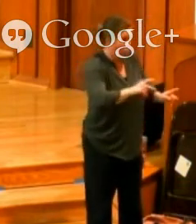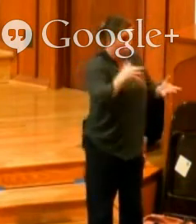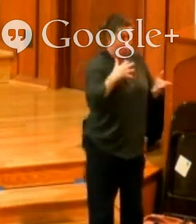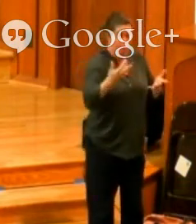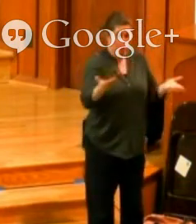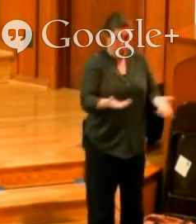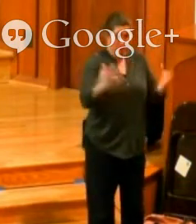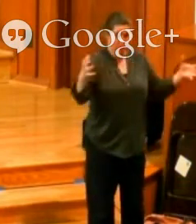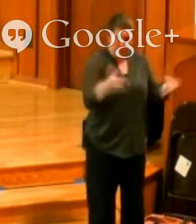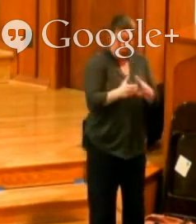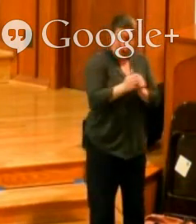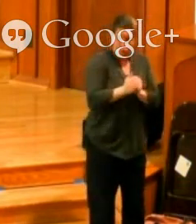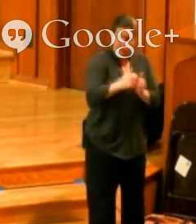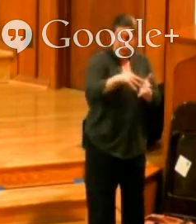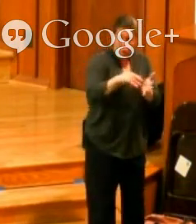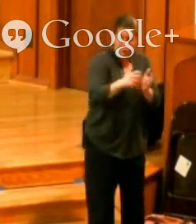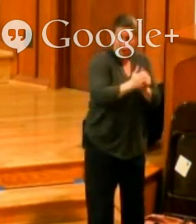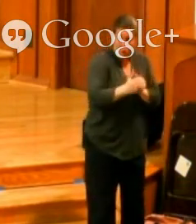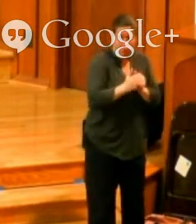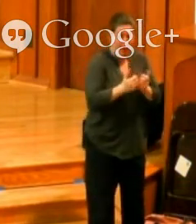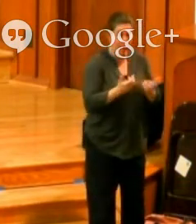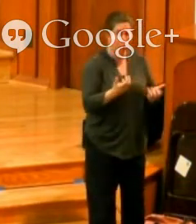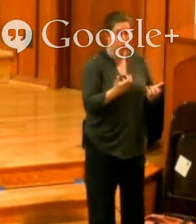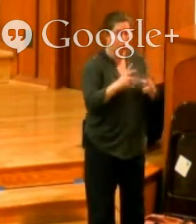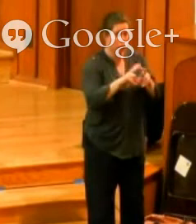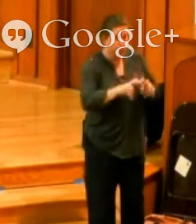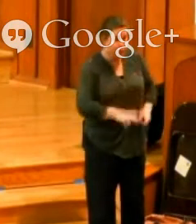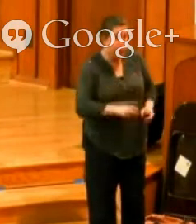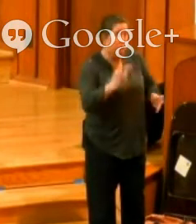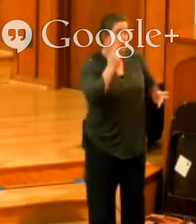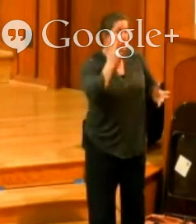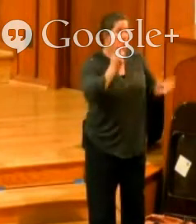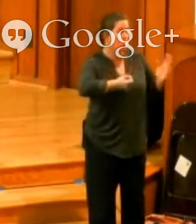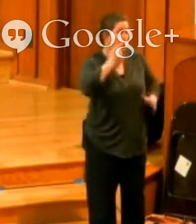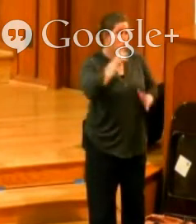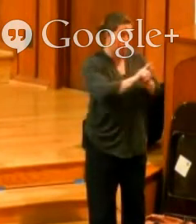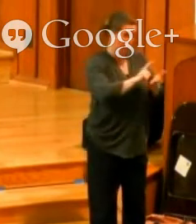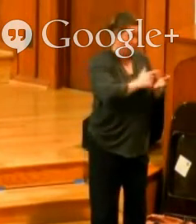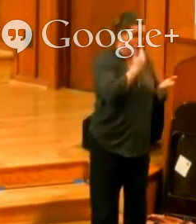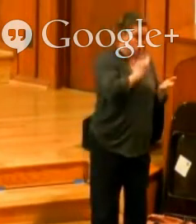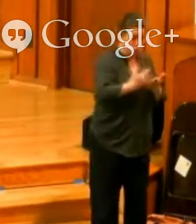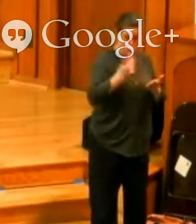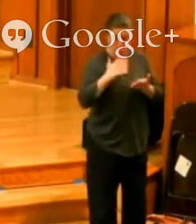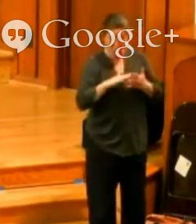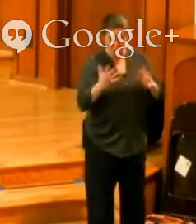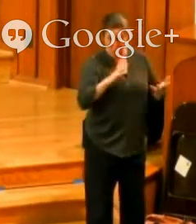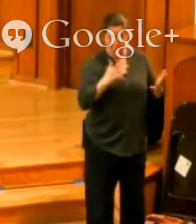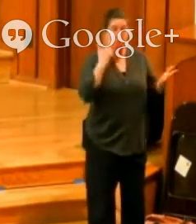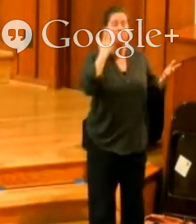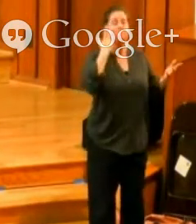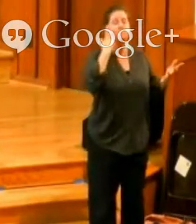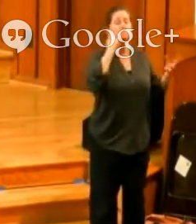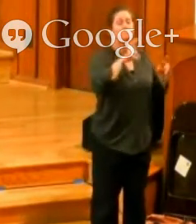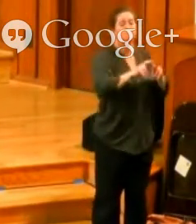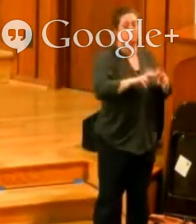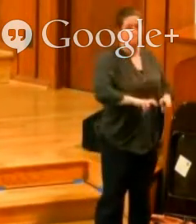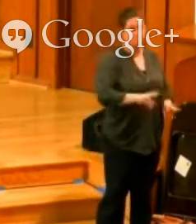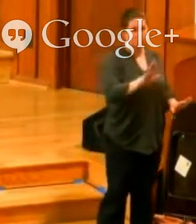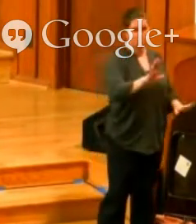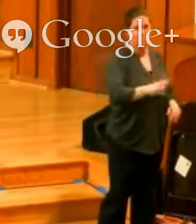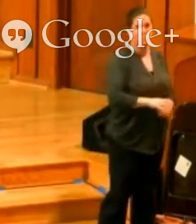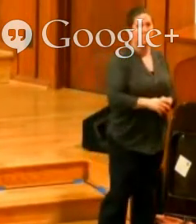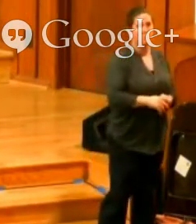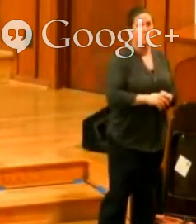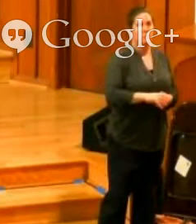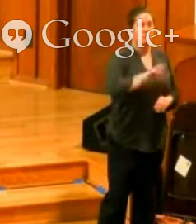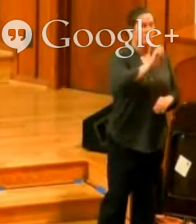and we're reasoning together, and let's see if we can understand what laws are good that God has to say. Let's examine some of these. What about Exodus